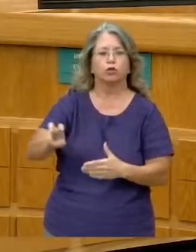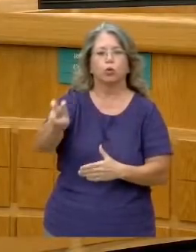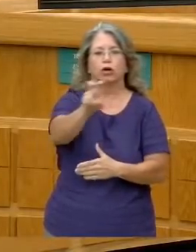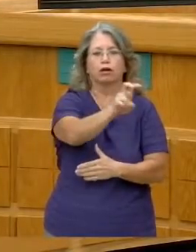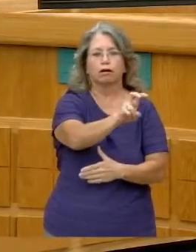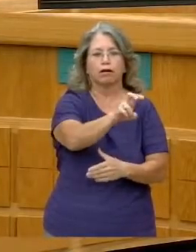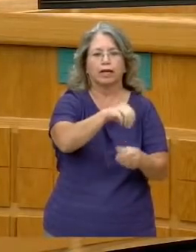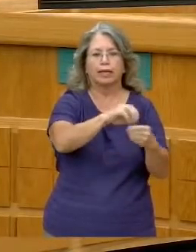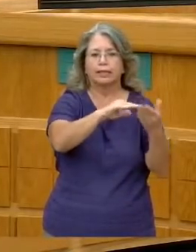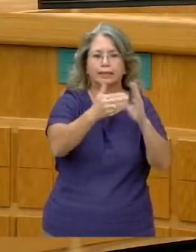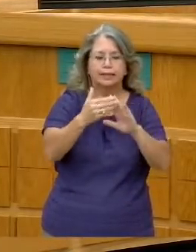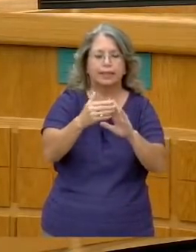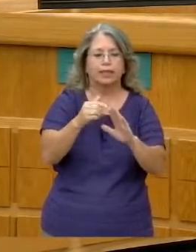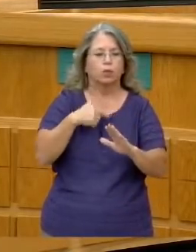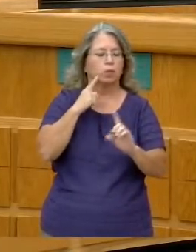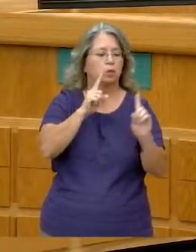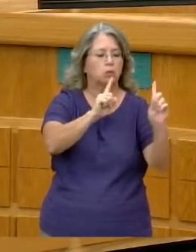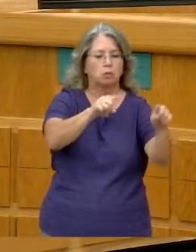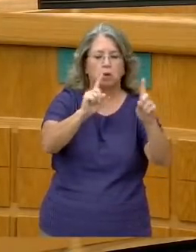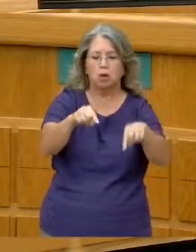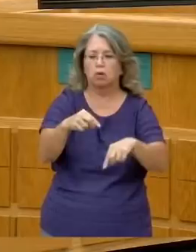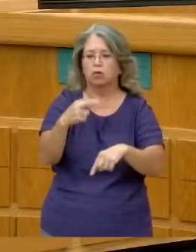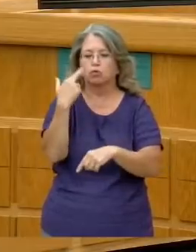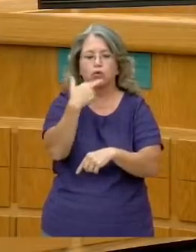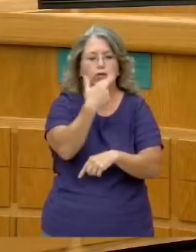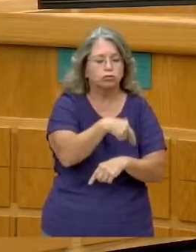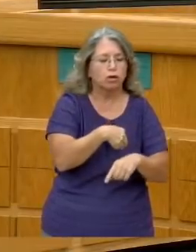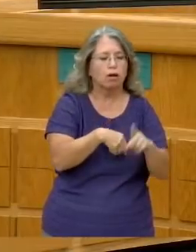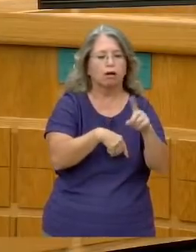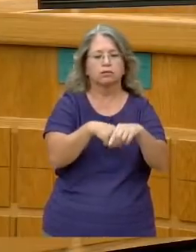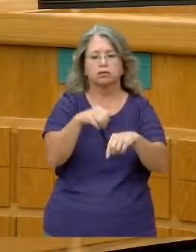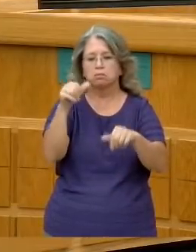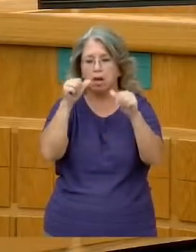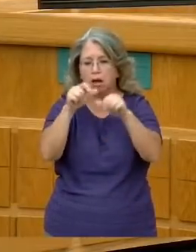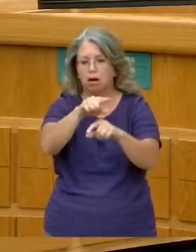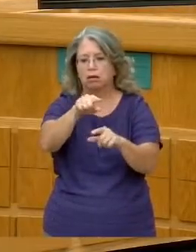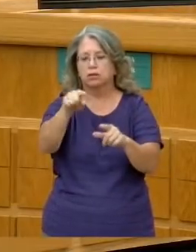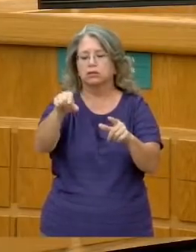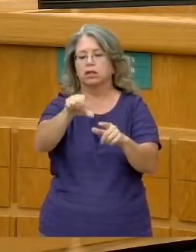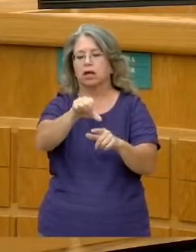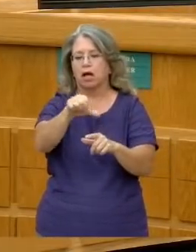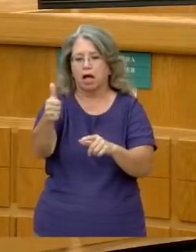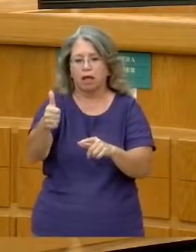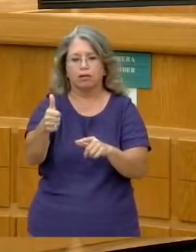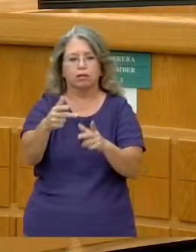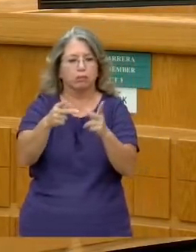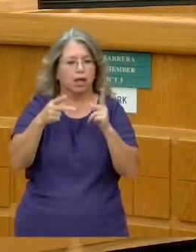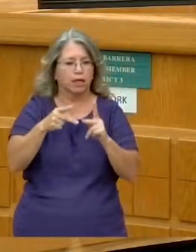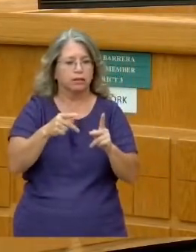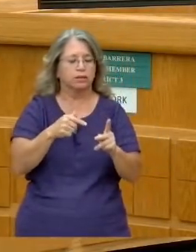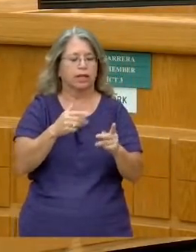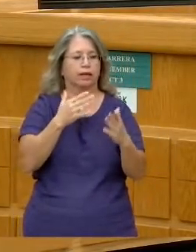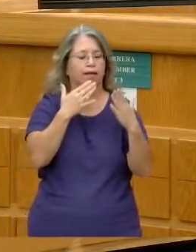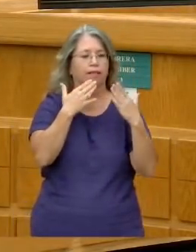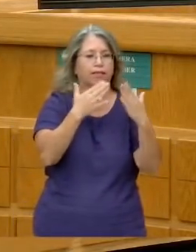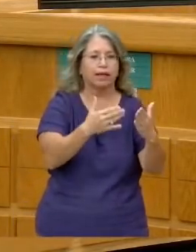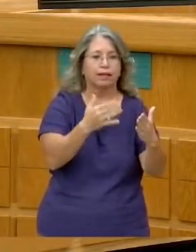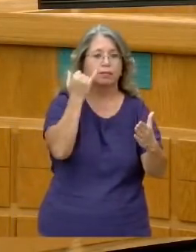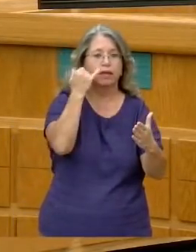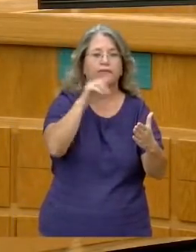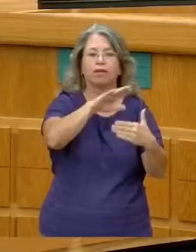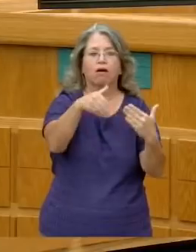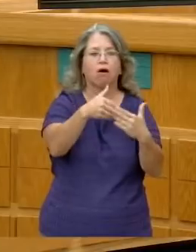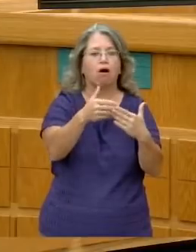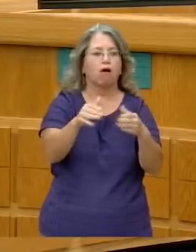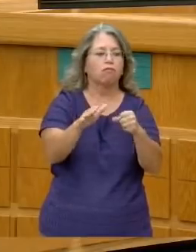by to restaurants and bars and other establishments, thanking them if we find them in compliance, because